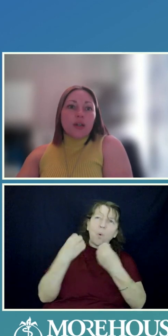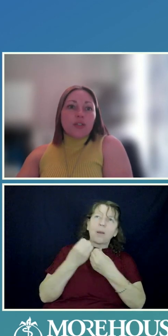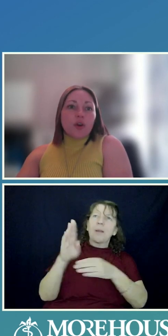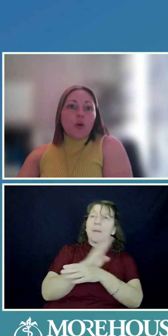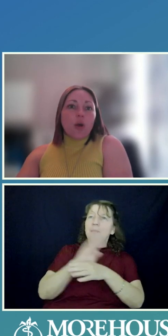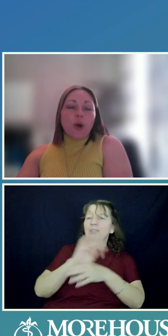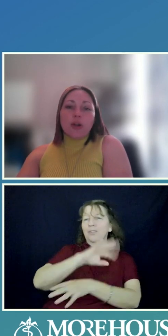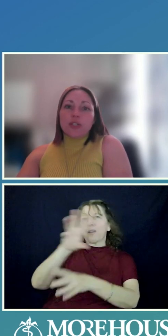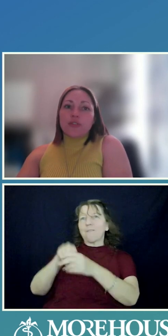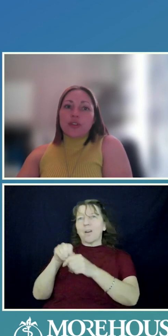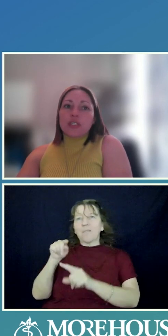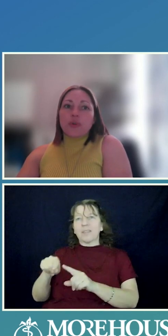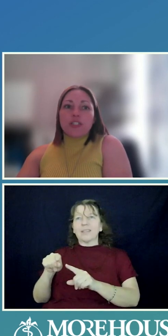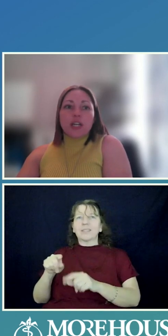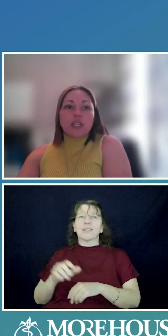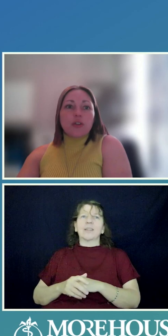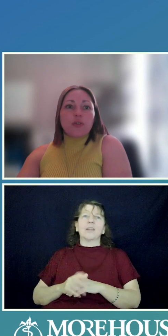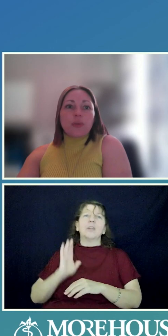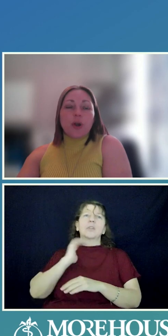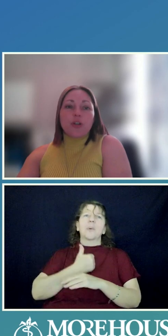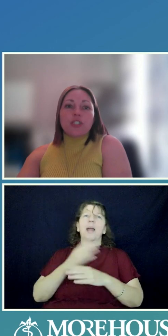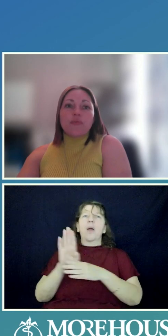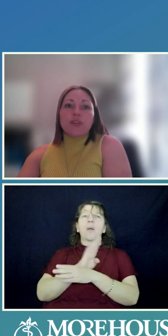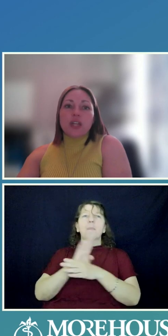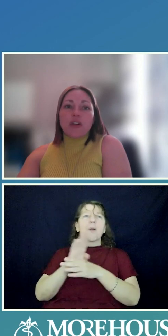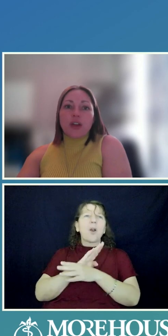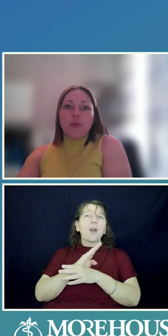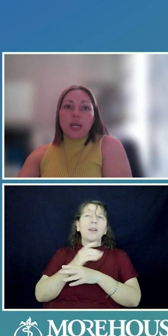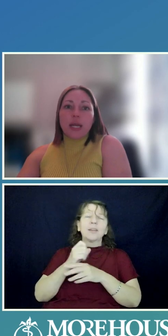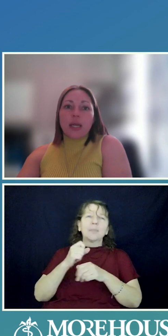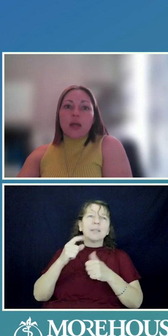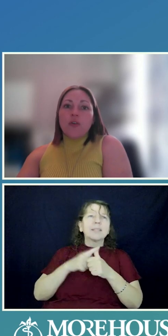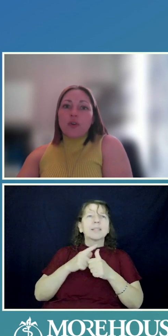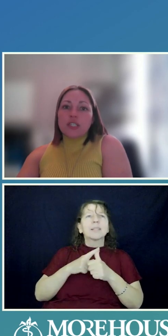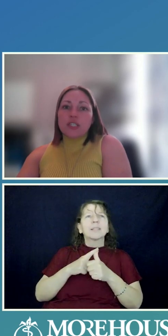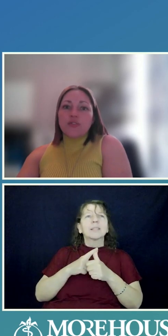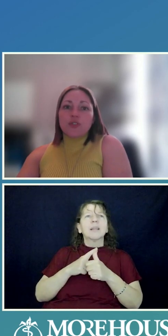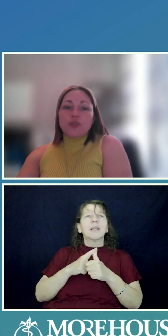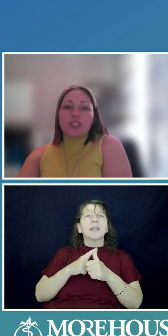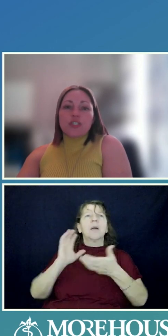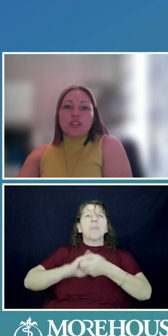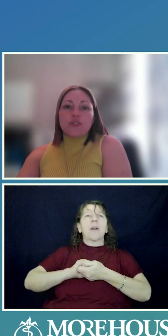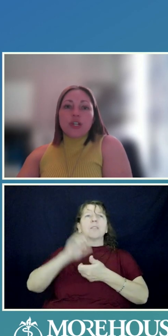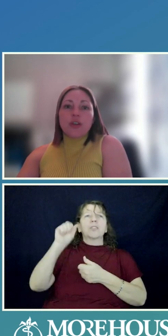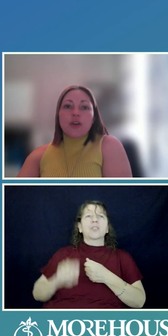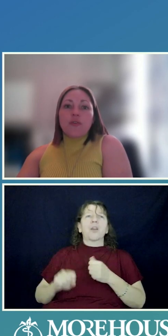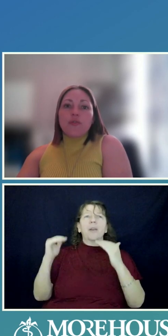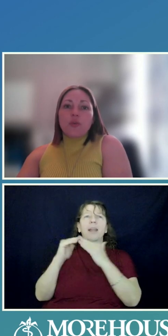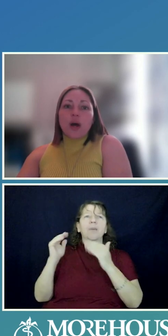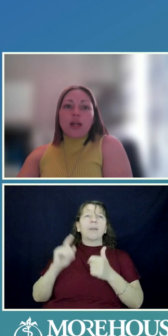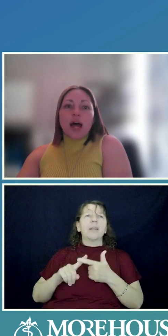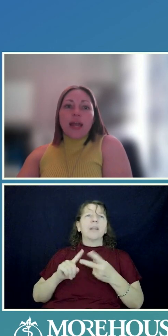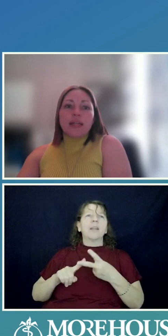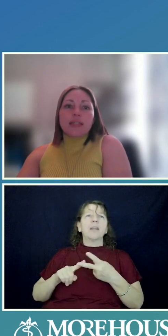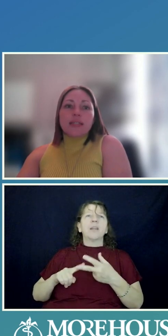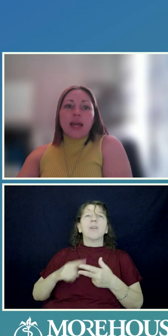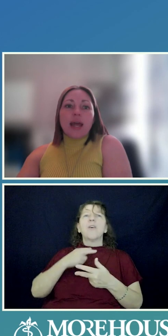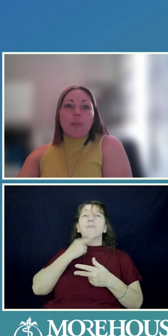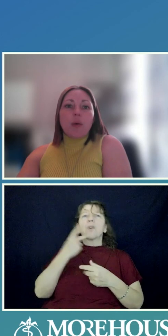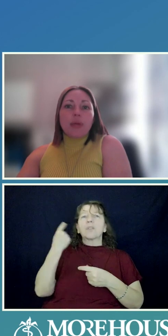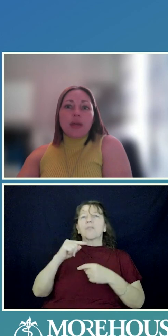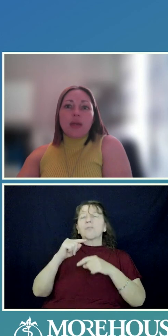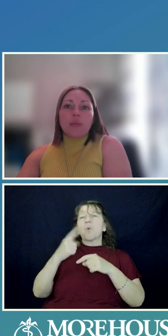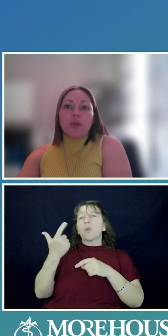many years. So our partners for this project include the Partnership for Southern Equity, Voices for Georgia's Children, Food Well Alliance,